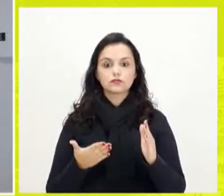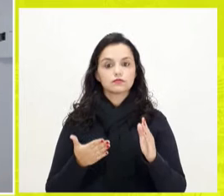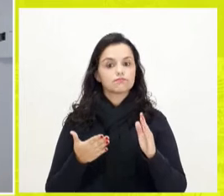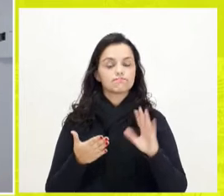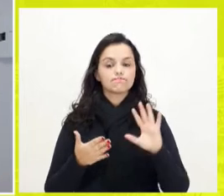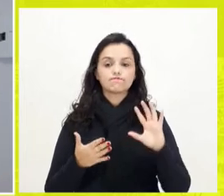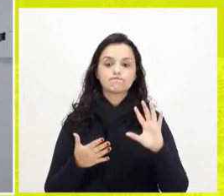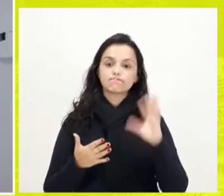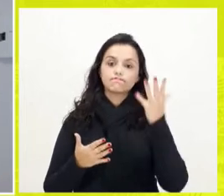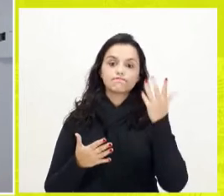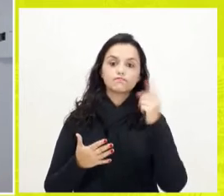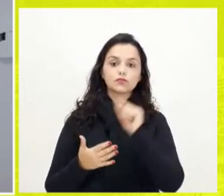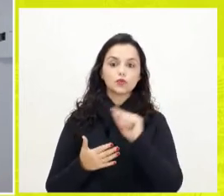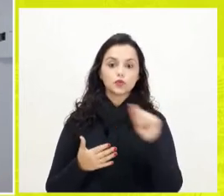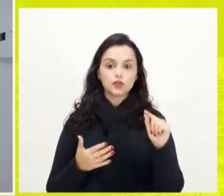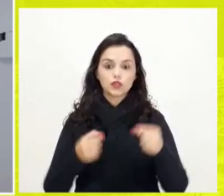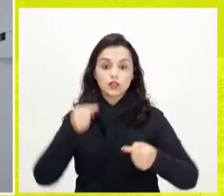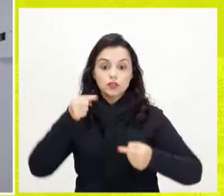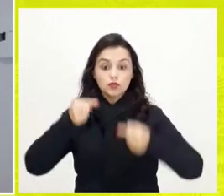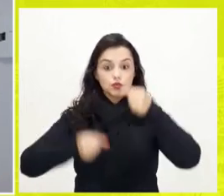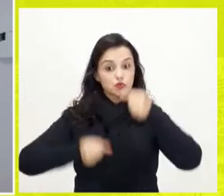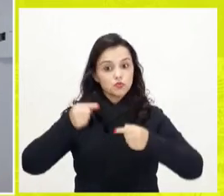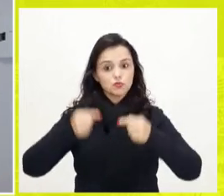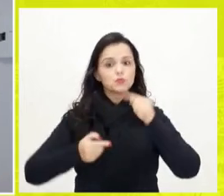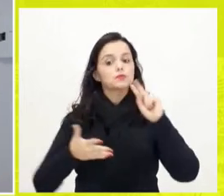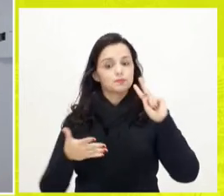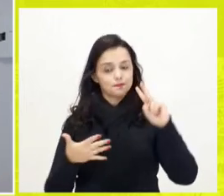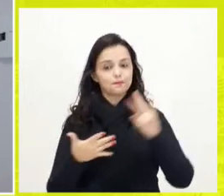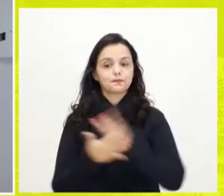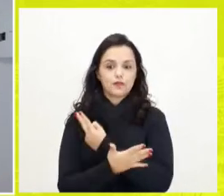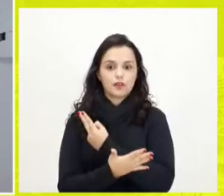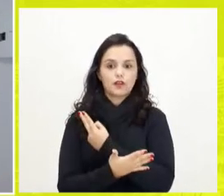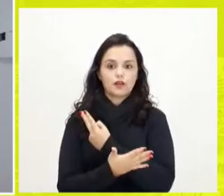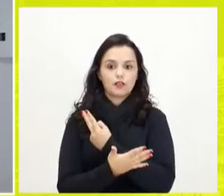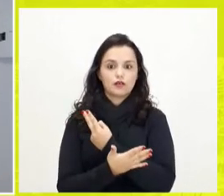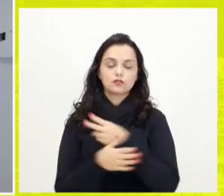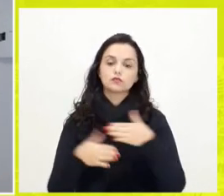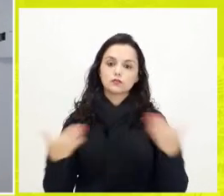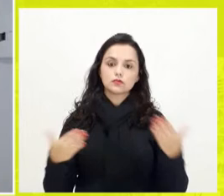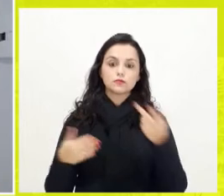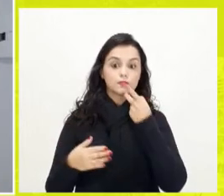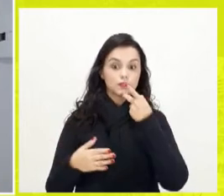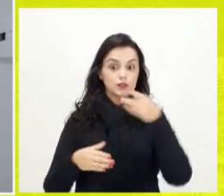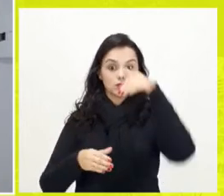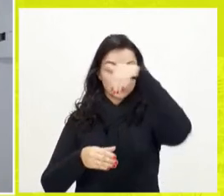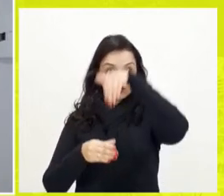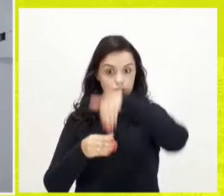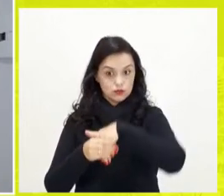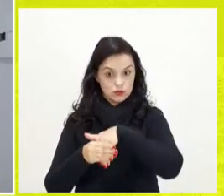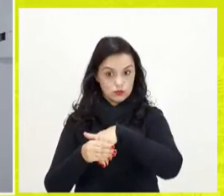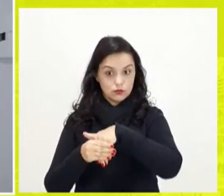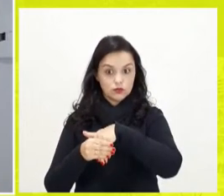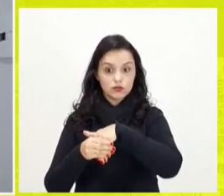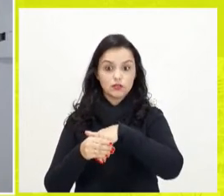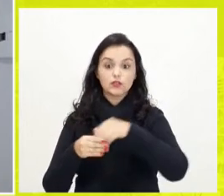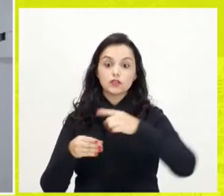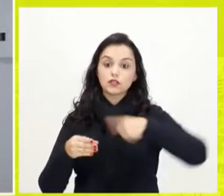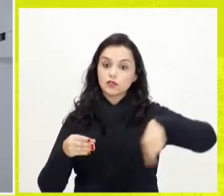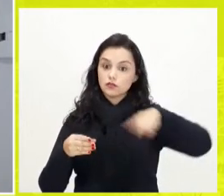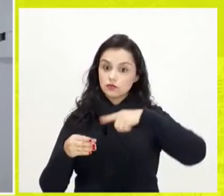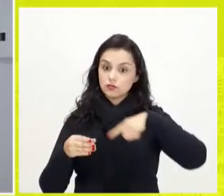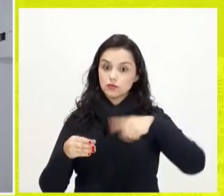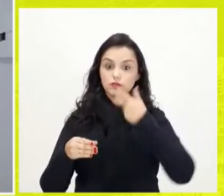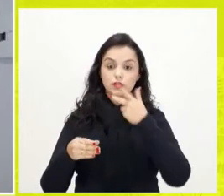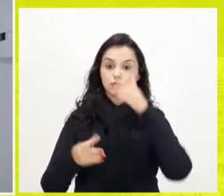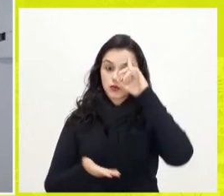mechanisms create unfair debates unfair disputes when we talk